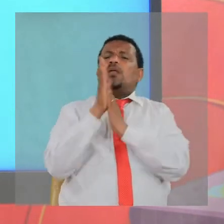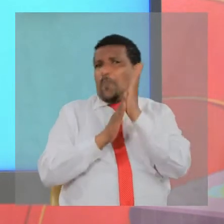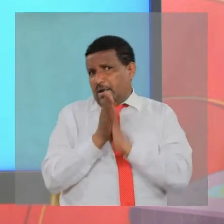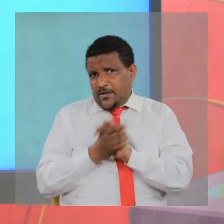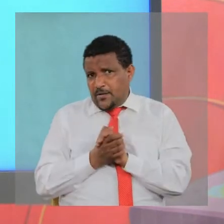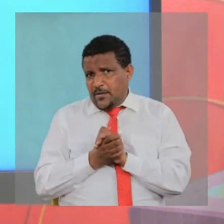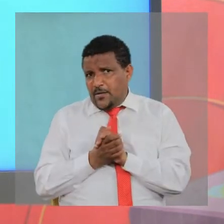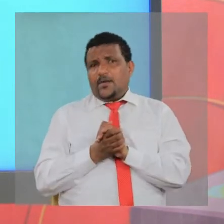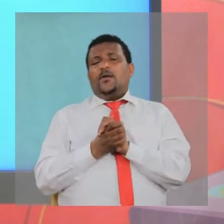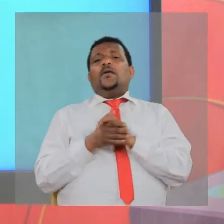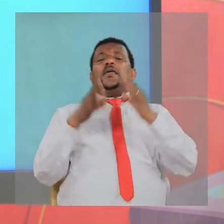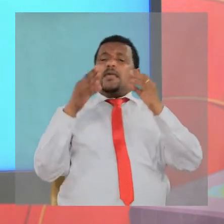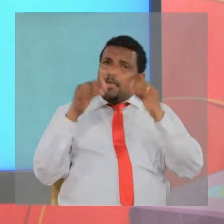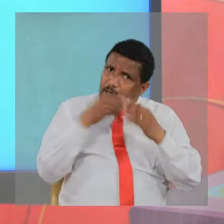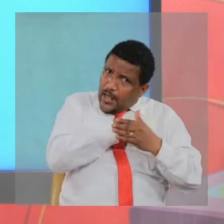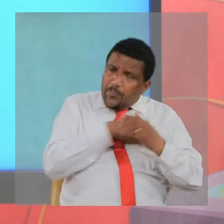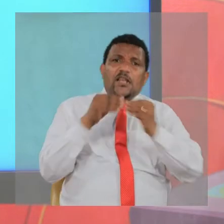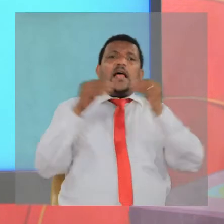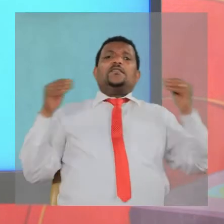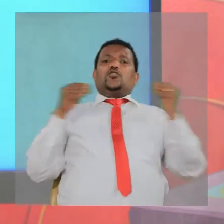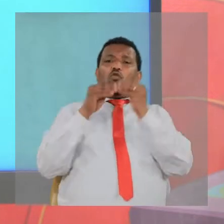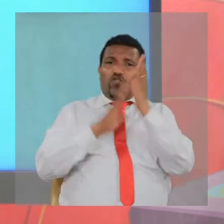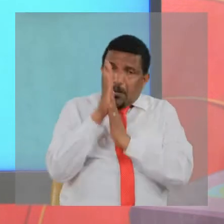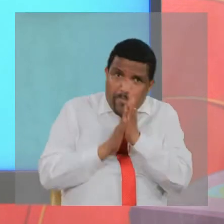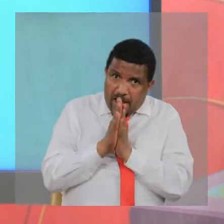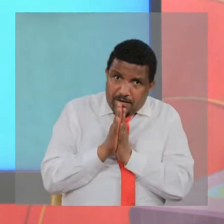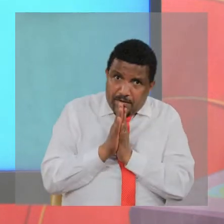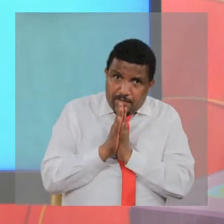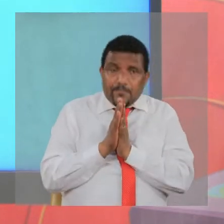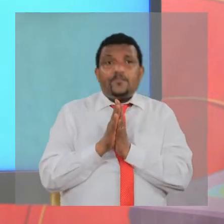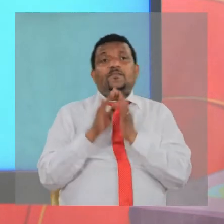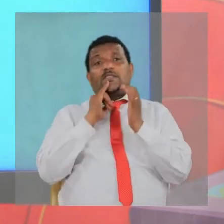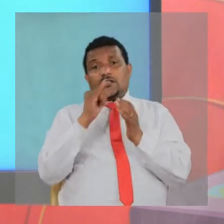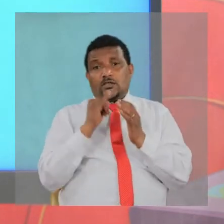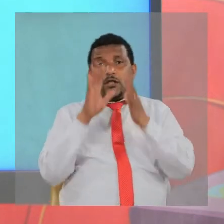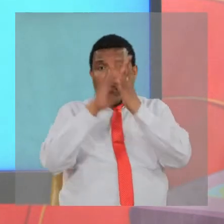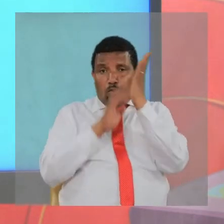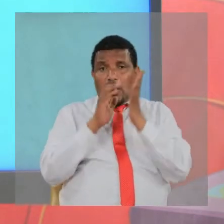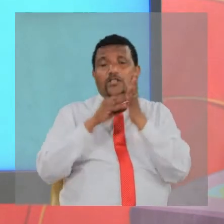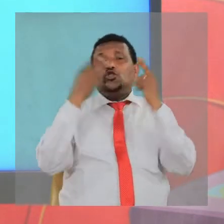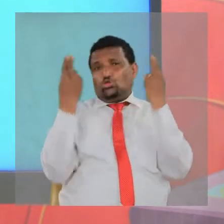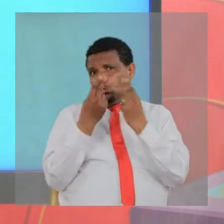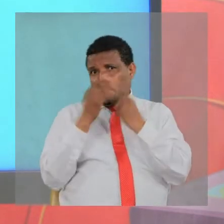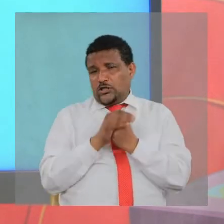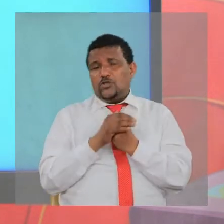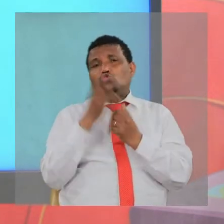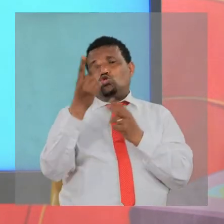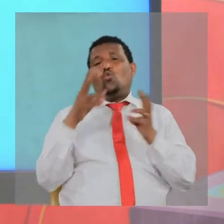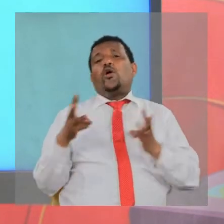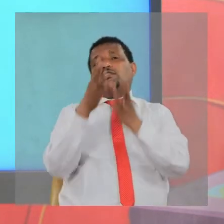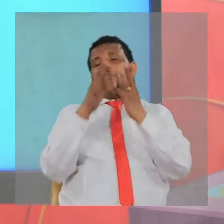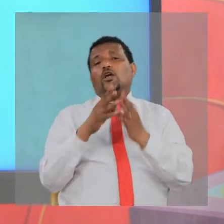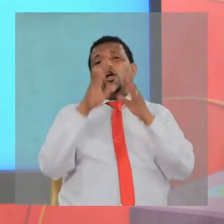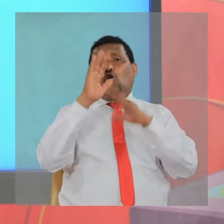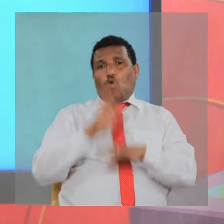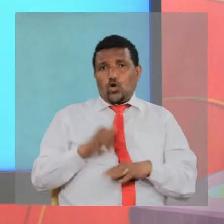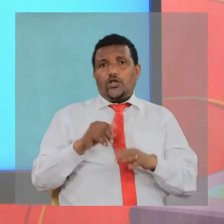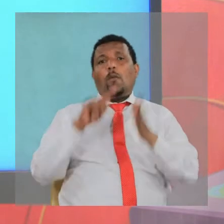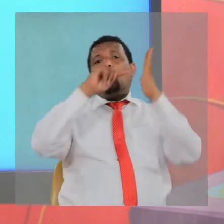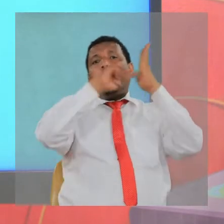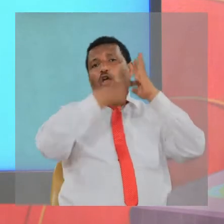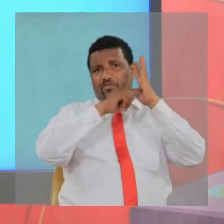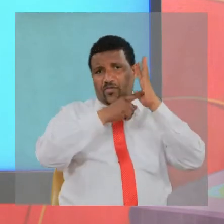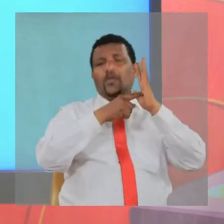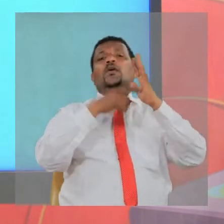demand. The income elasticity of demand is calculated using two ways, called the